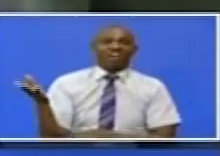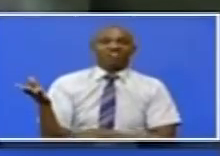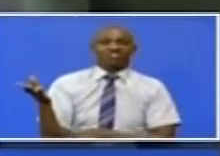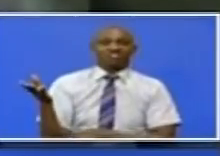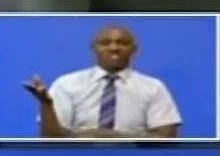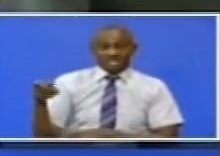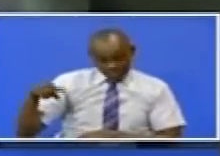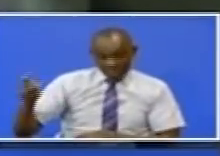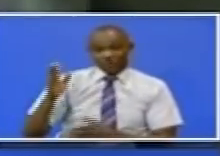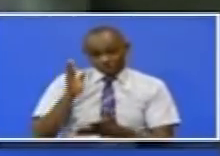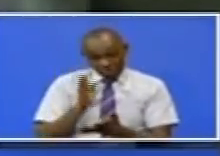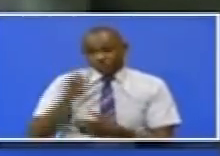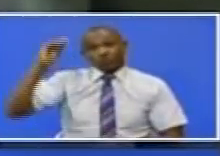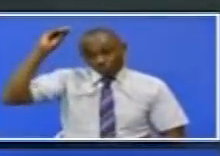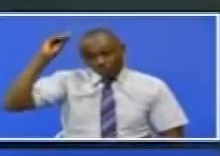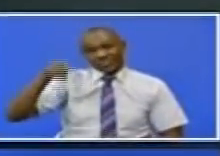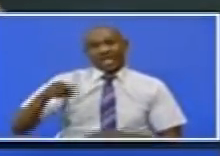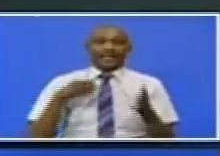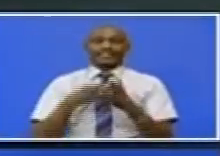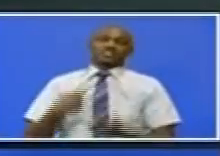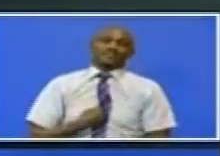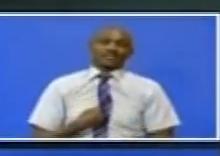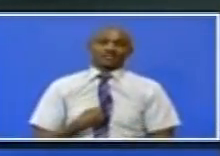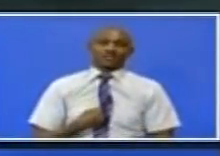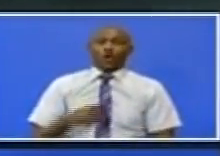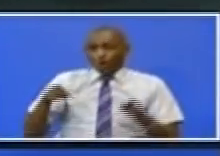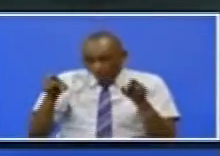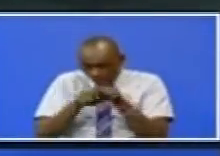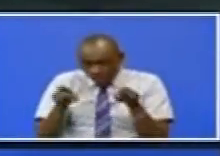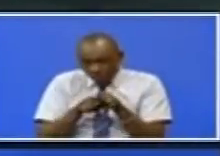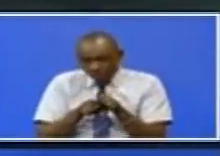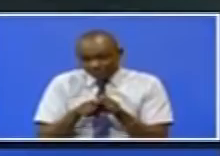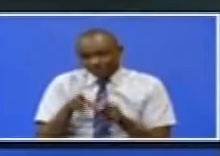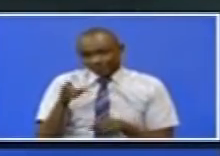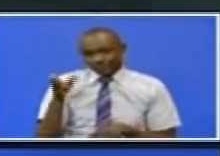which he swore against me. There is also the